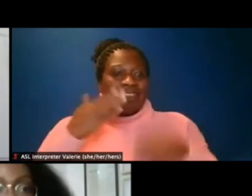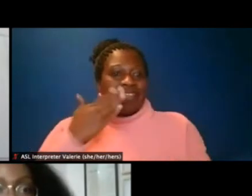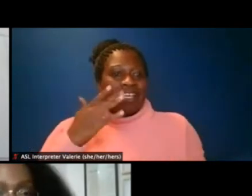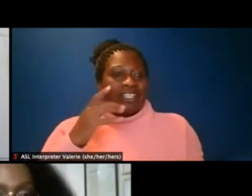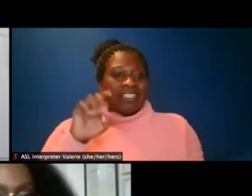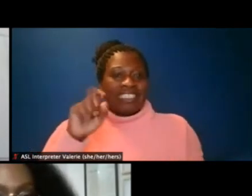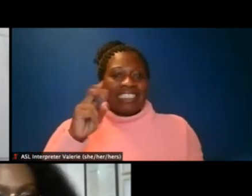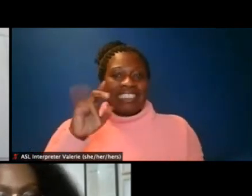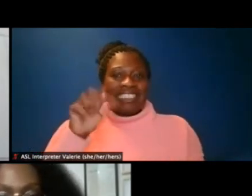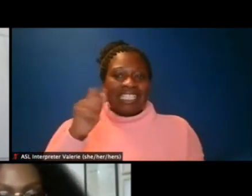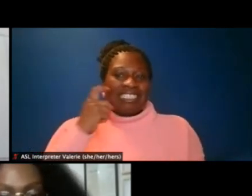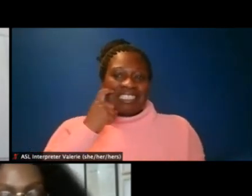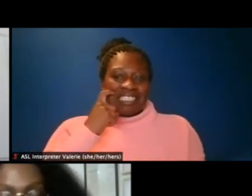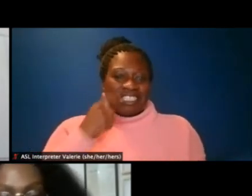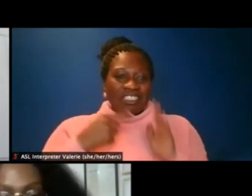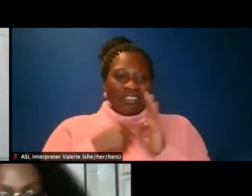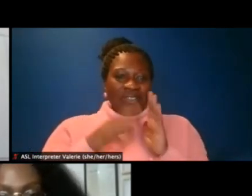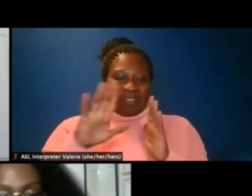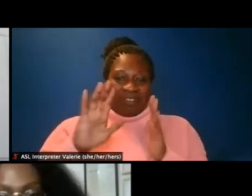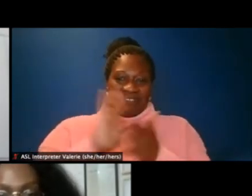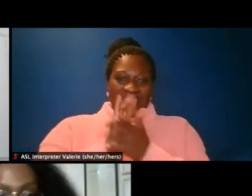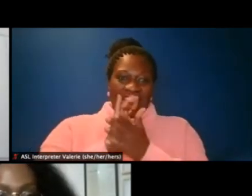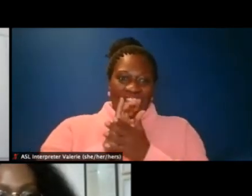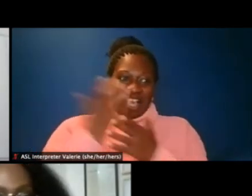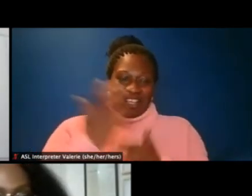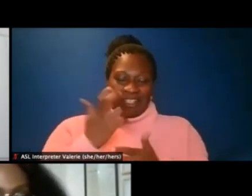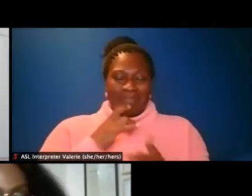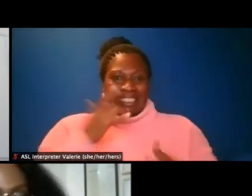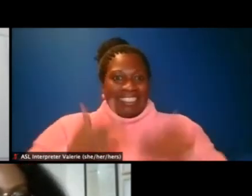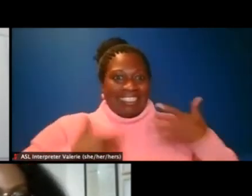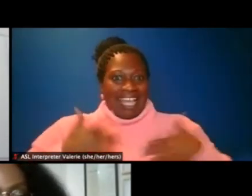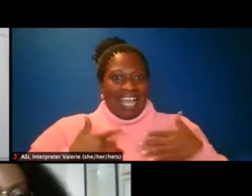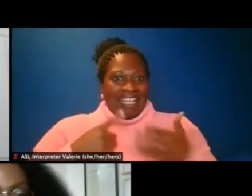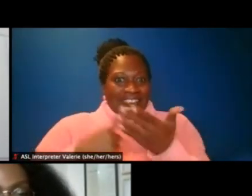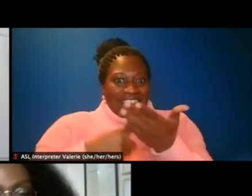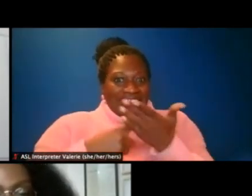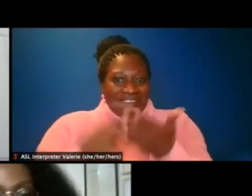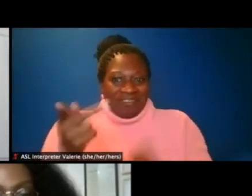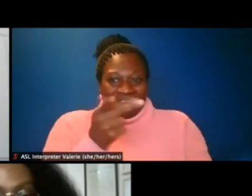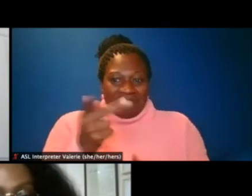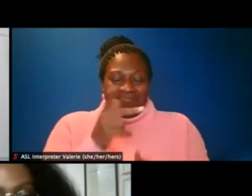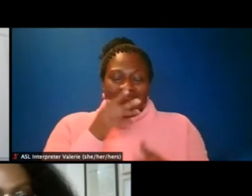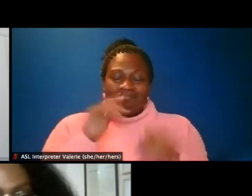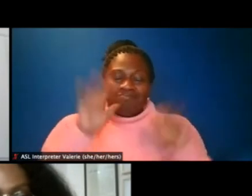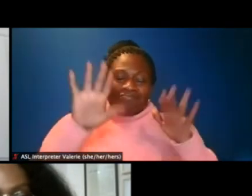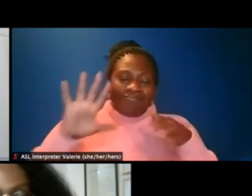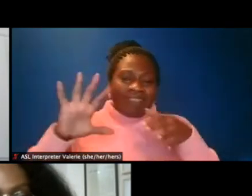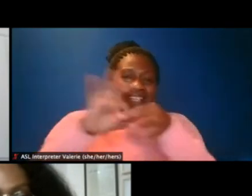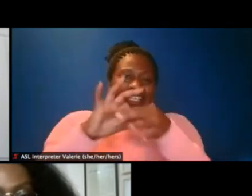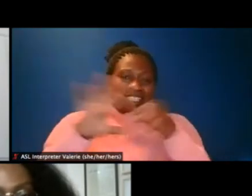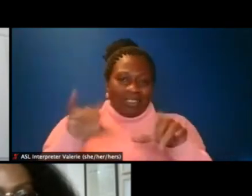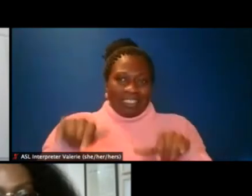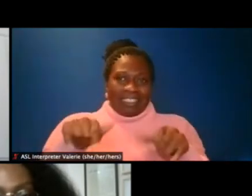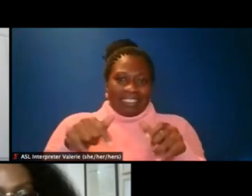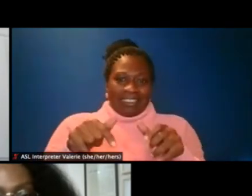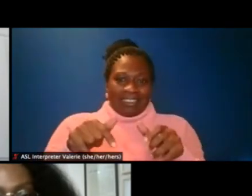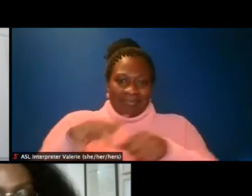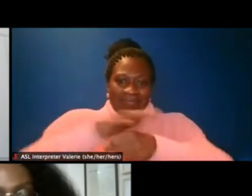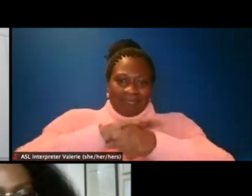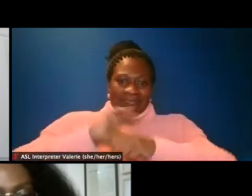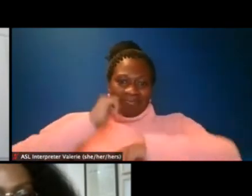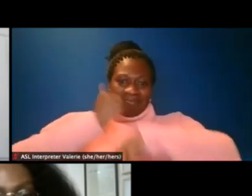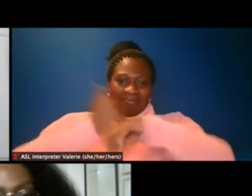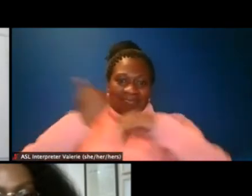for showing your video. I'm really excited to talk to you both. It's been great connecting, and I'm glad we get to do it in this space as well. Thank